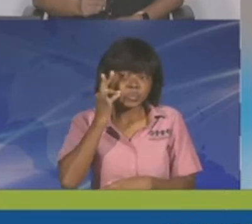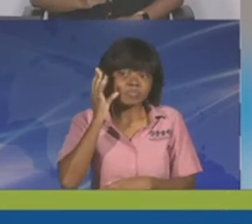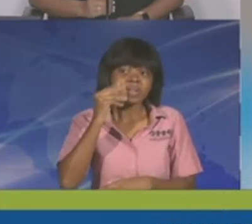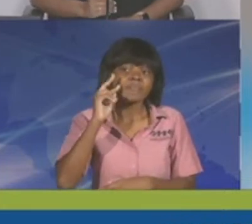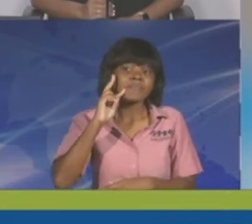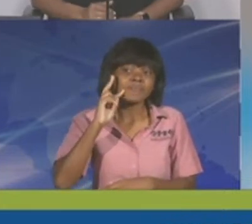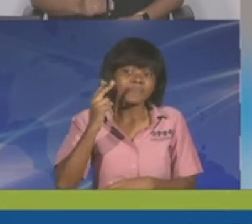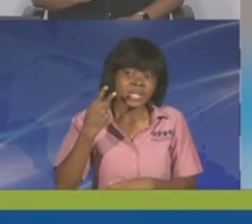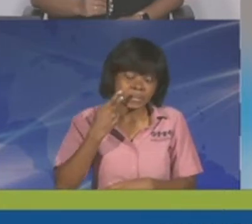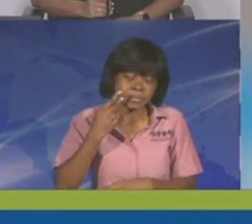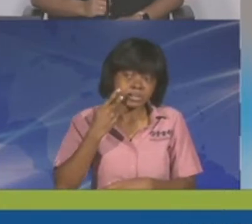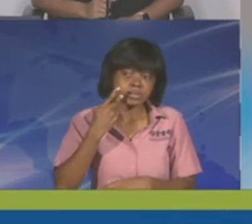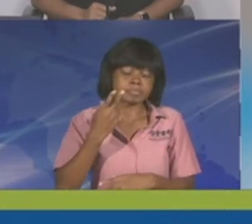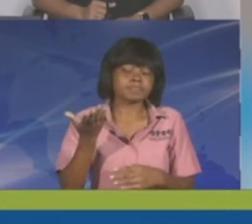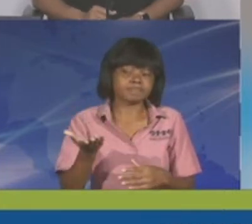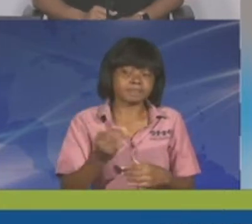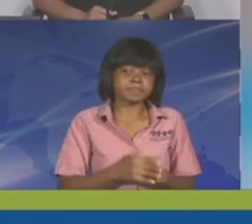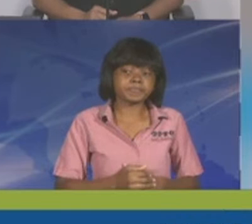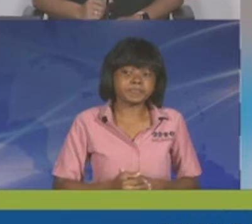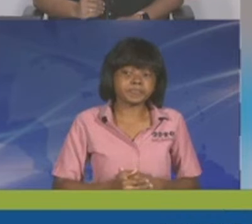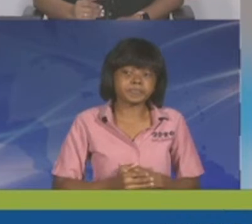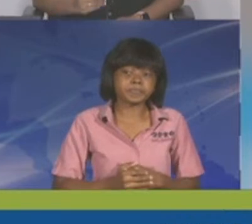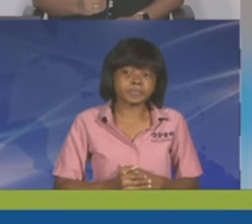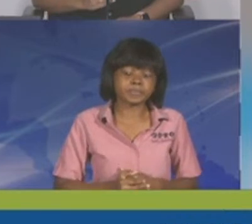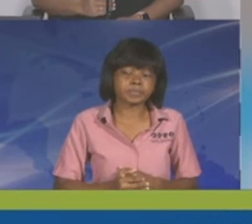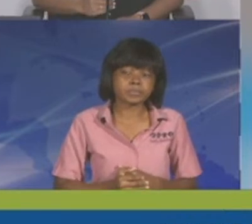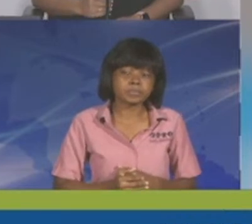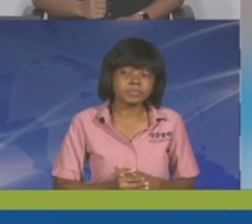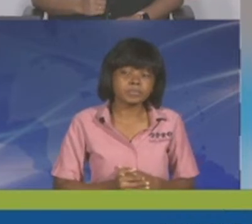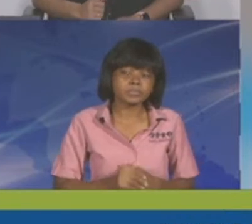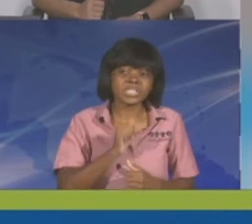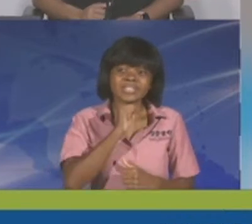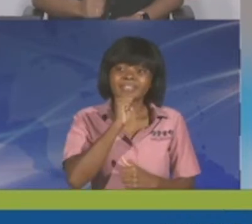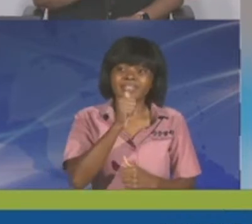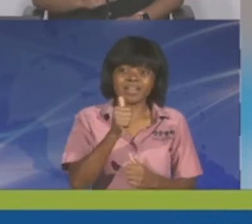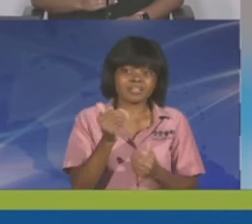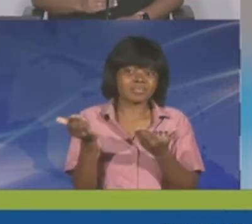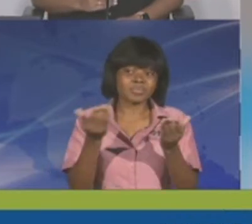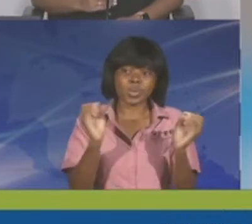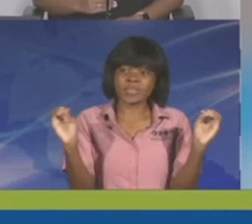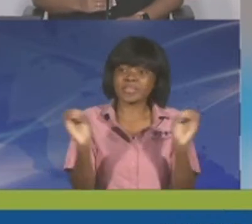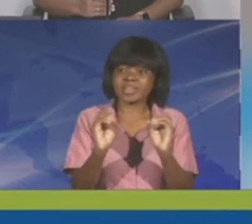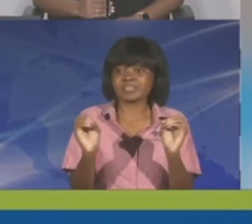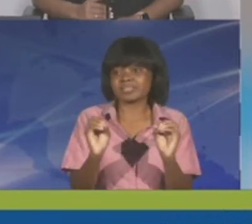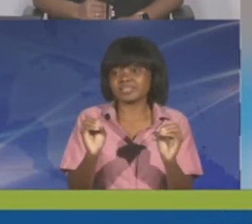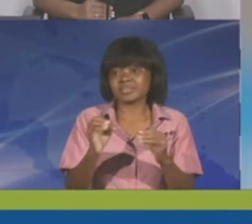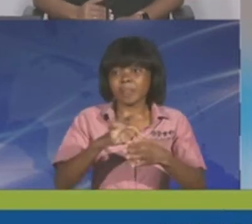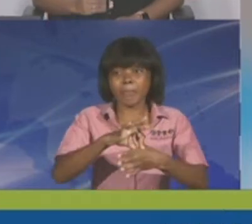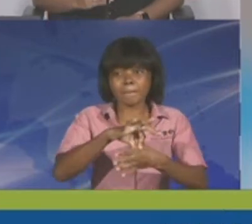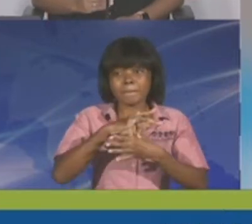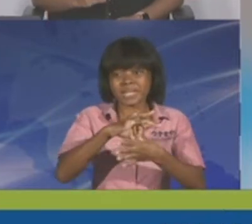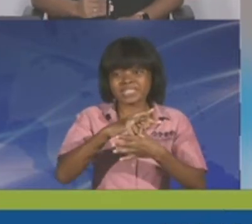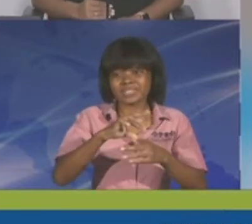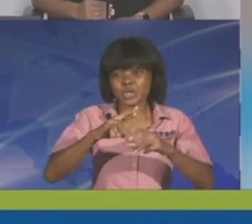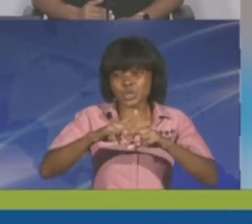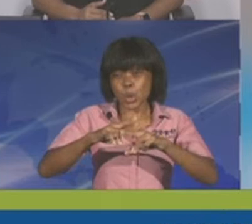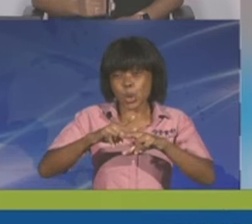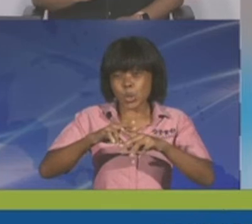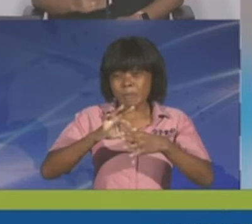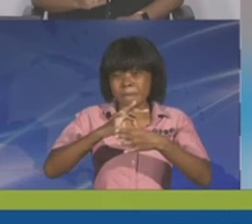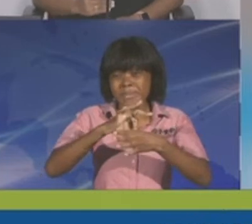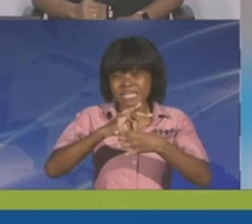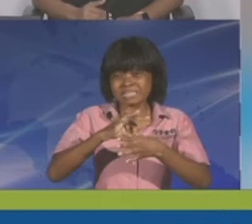where we say we are not having high sodium foods coming in. Do not bring in any processed foods. I know people are probably looking at me now and saying, say